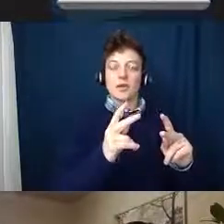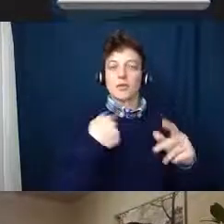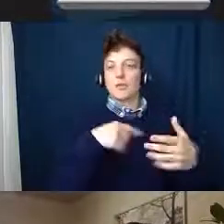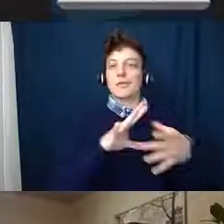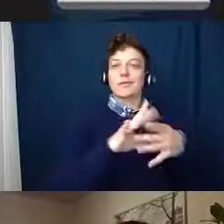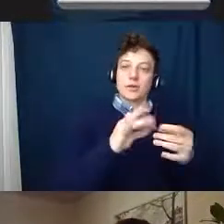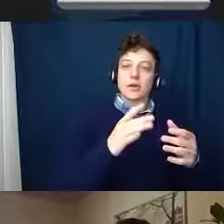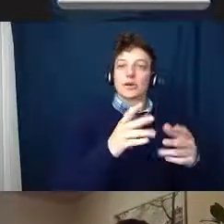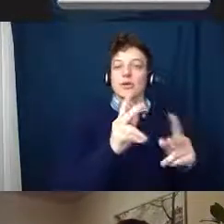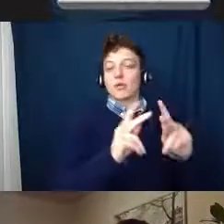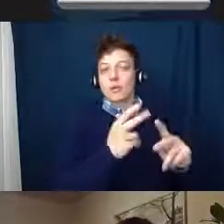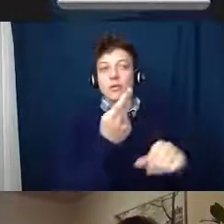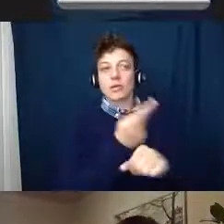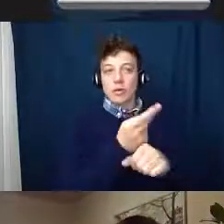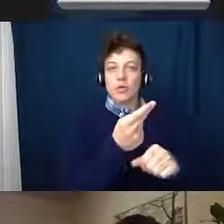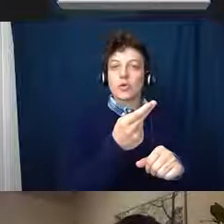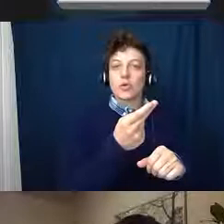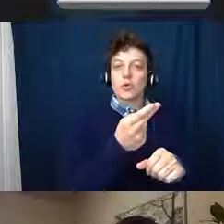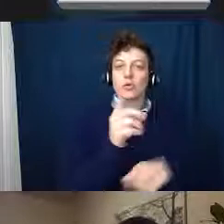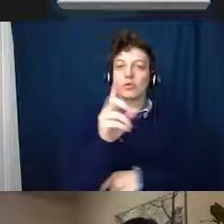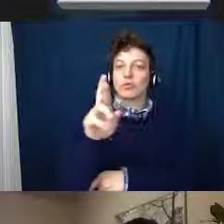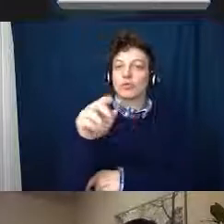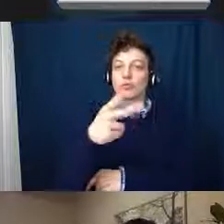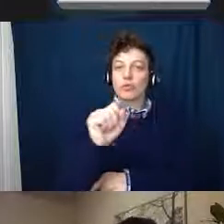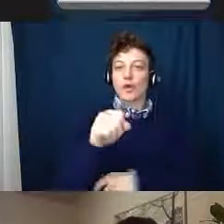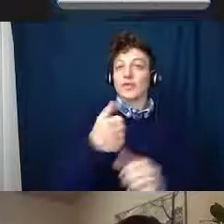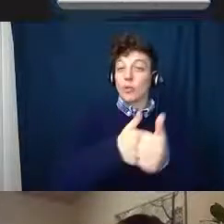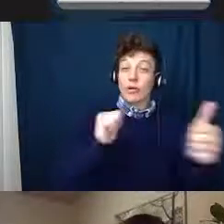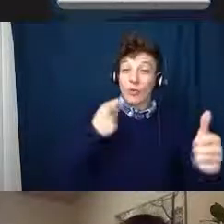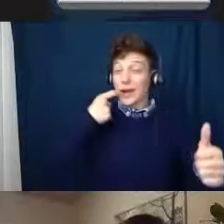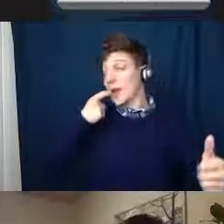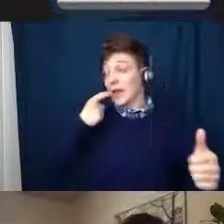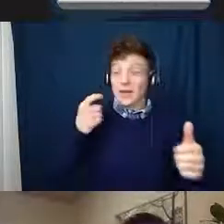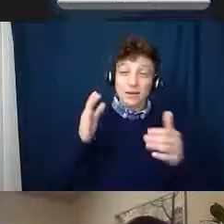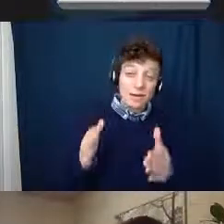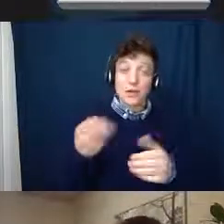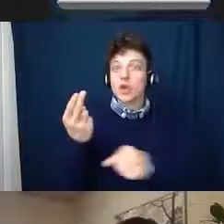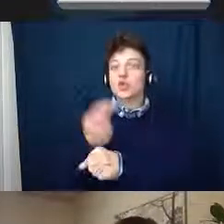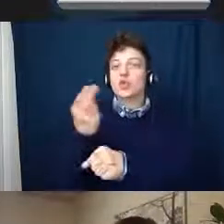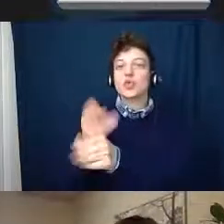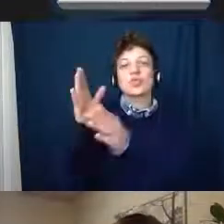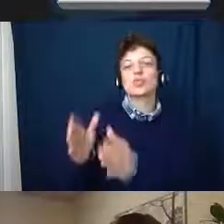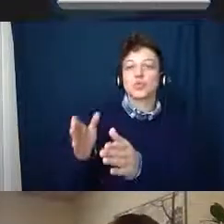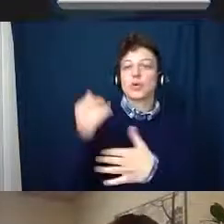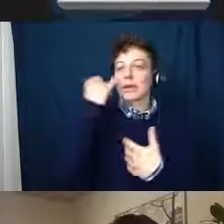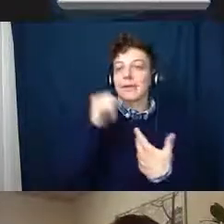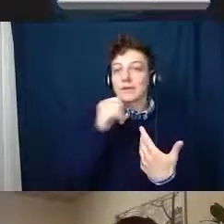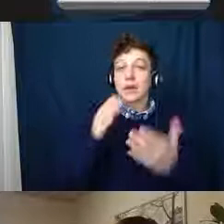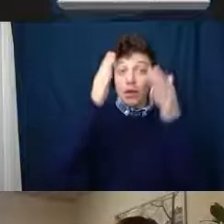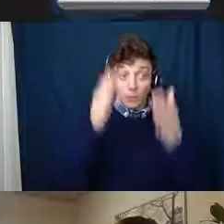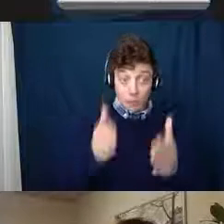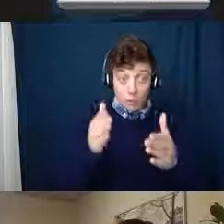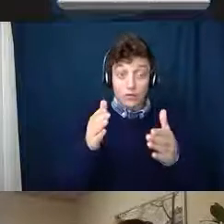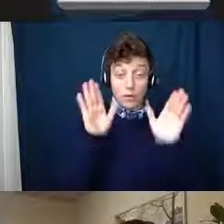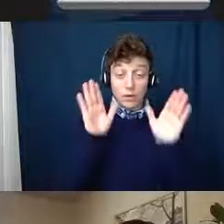addict or user, language that really doesn't center the person, I think can be really harmful. And the flip side